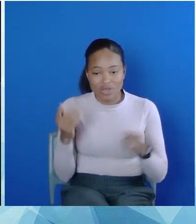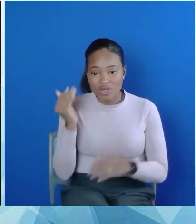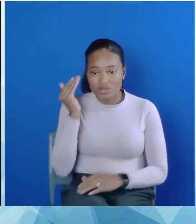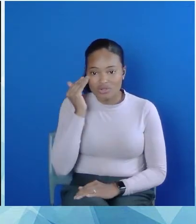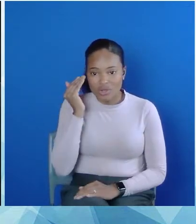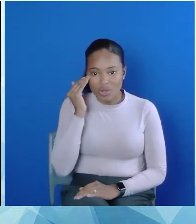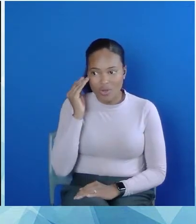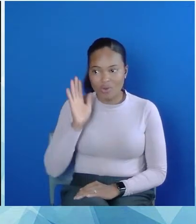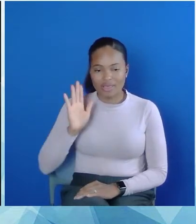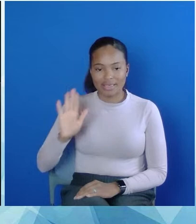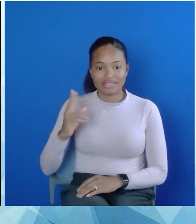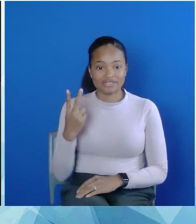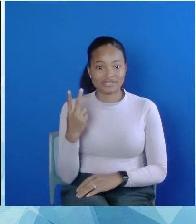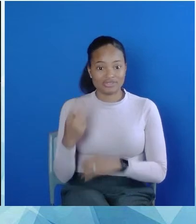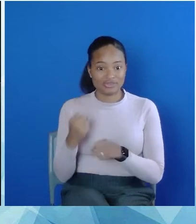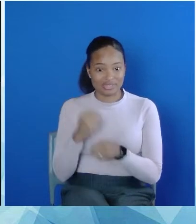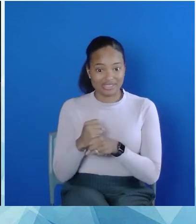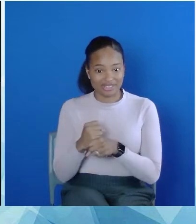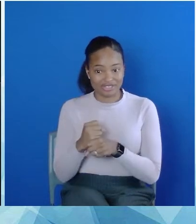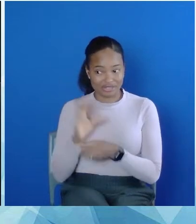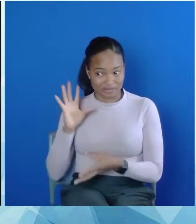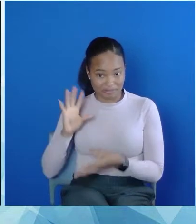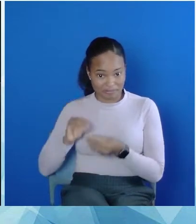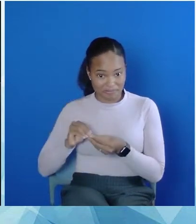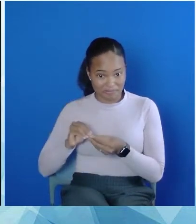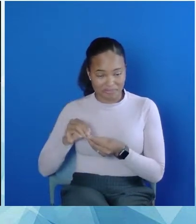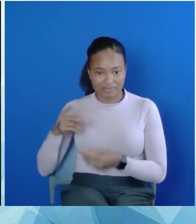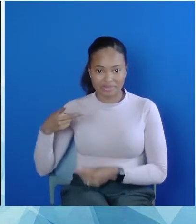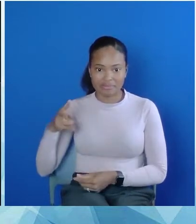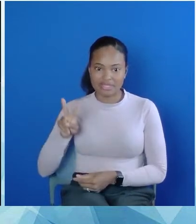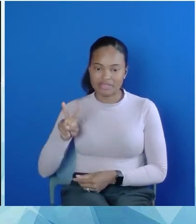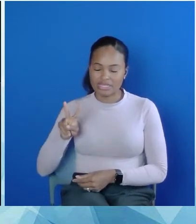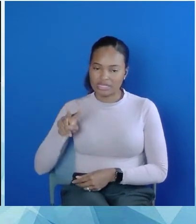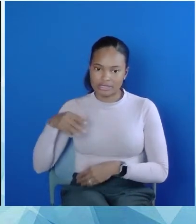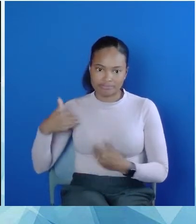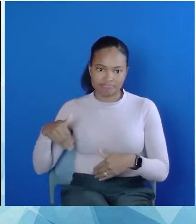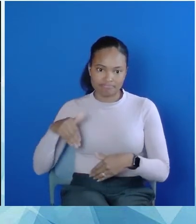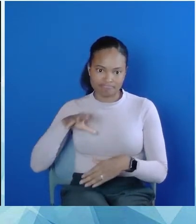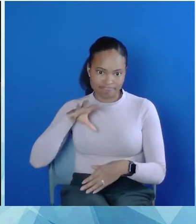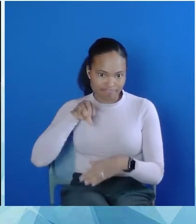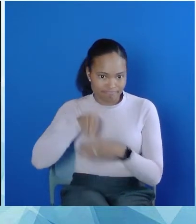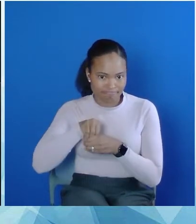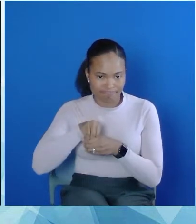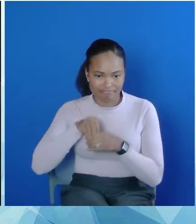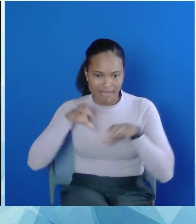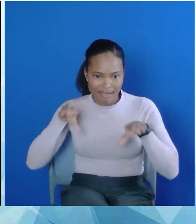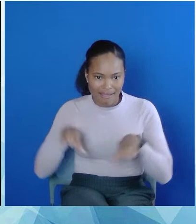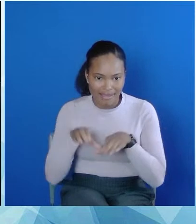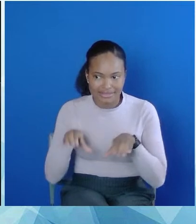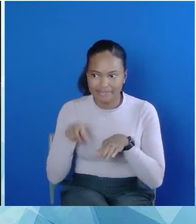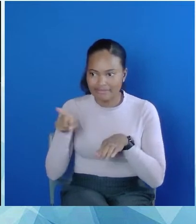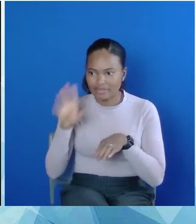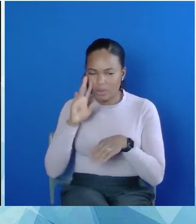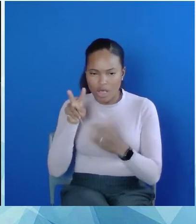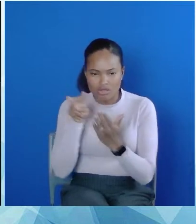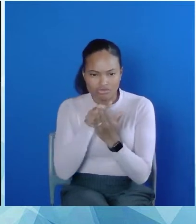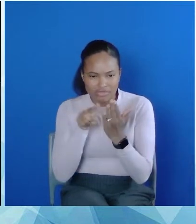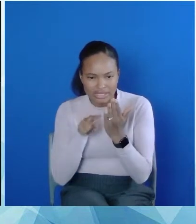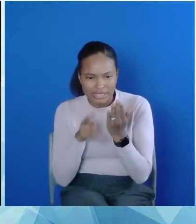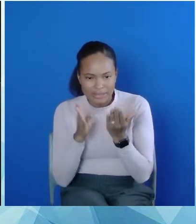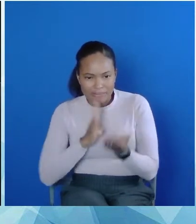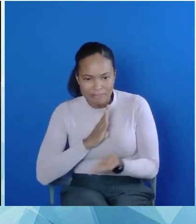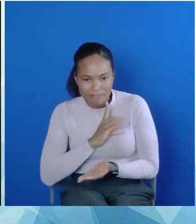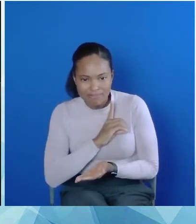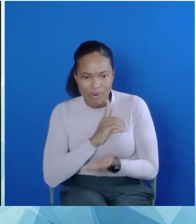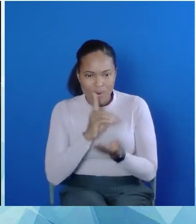2 years, PV was an active member involved in reviewing board materials, He was involved